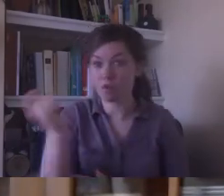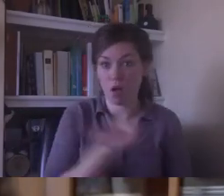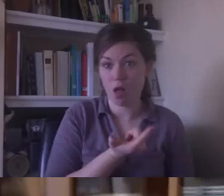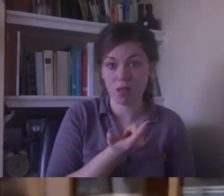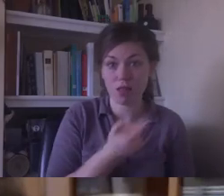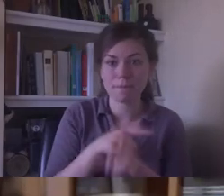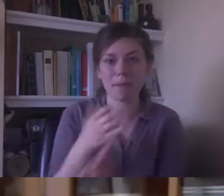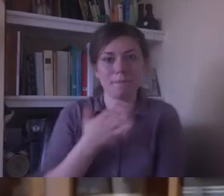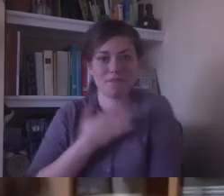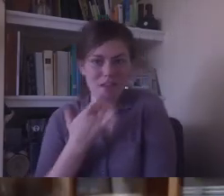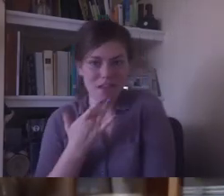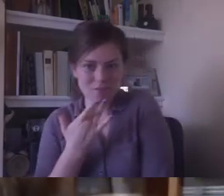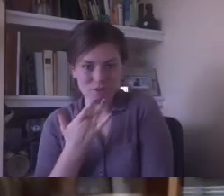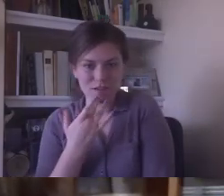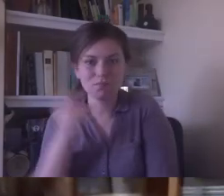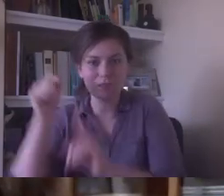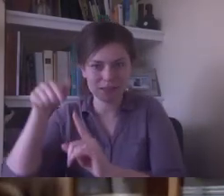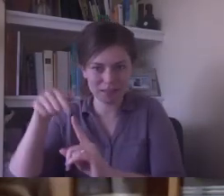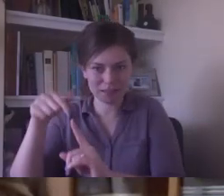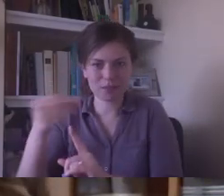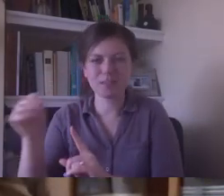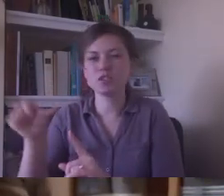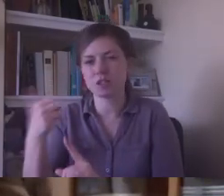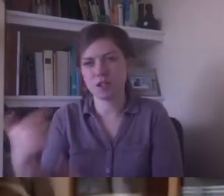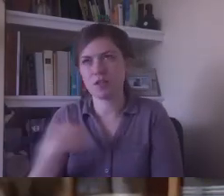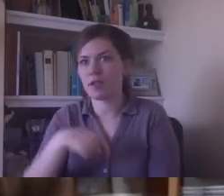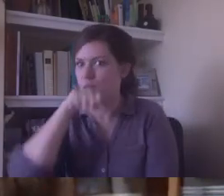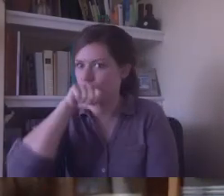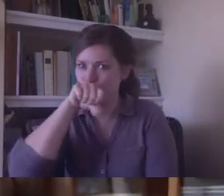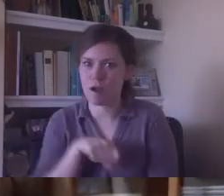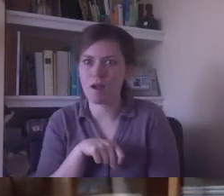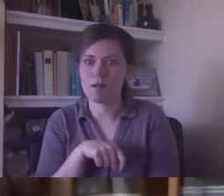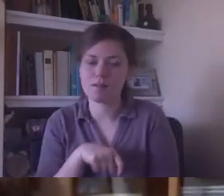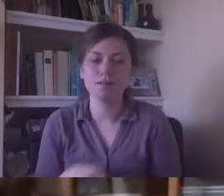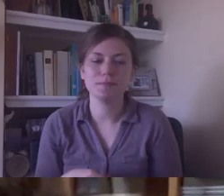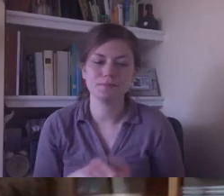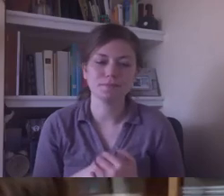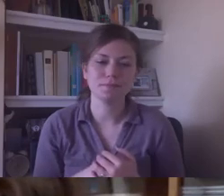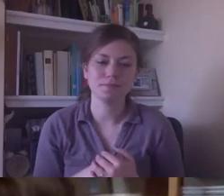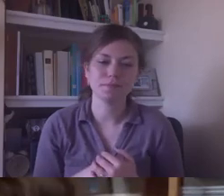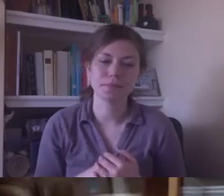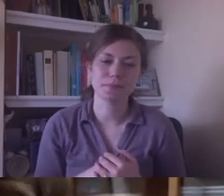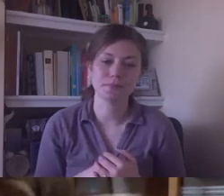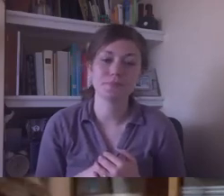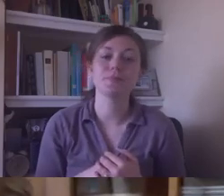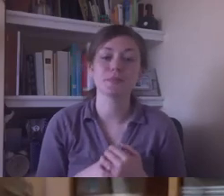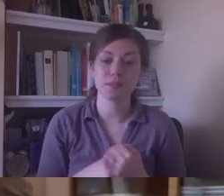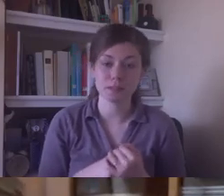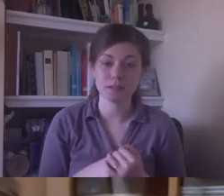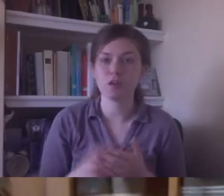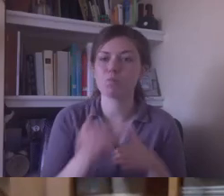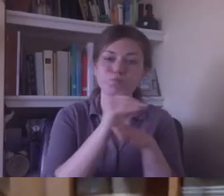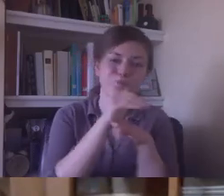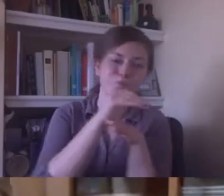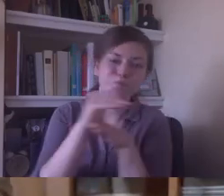my favorites are this one and one more that I really especially love. So night after